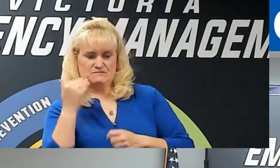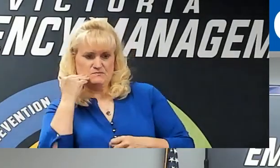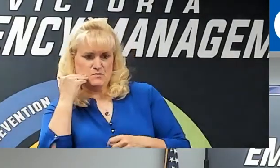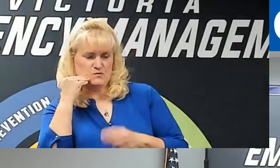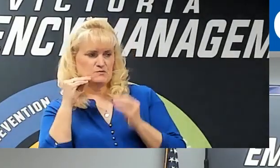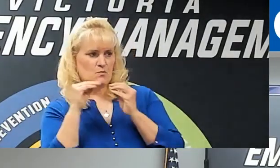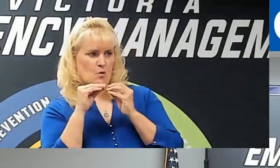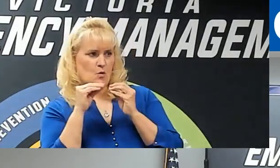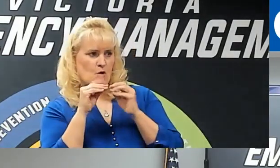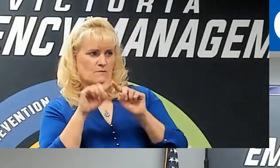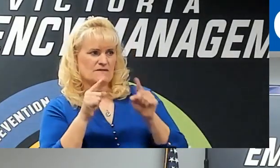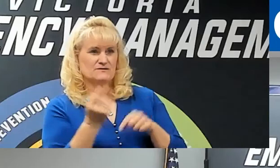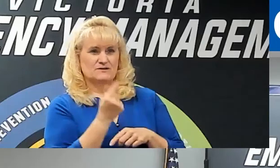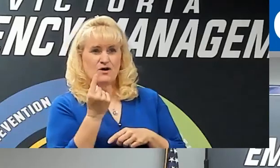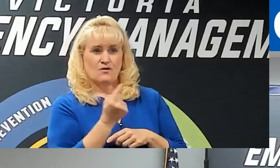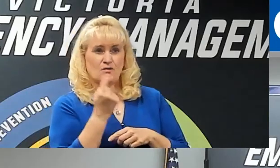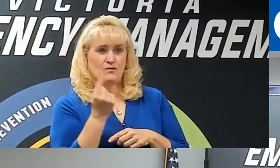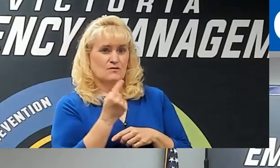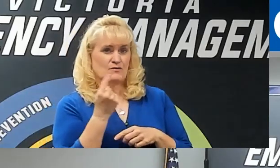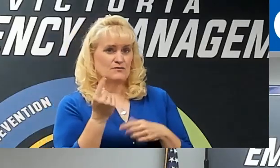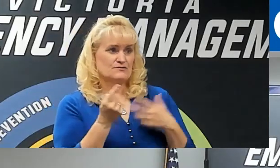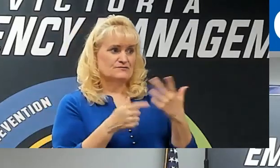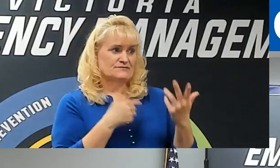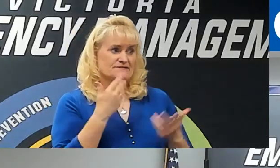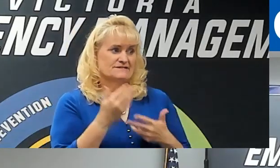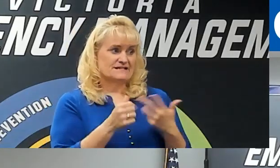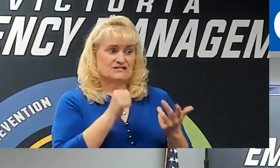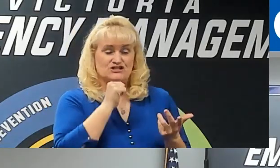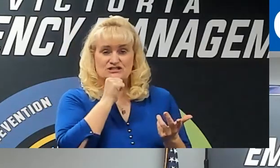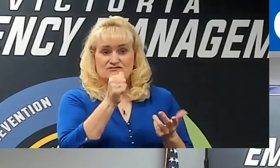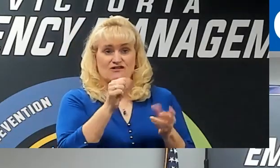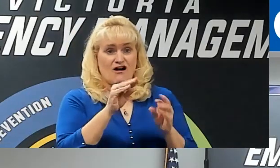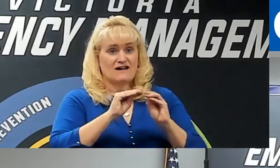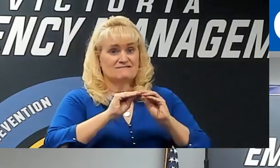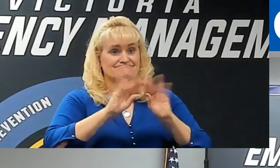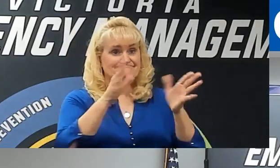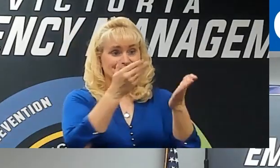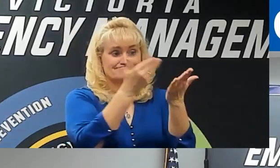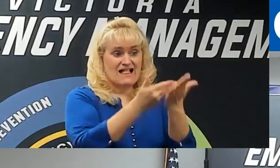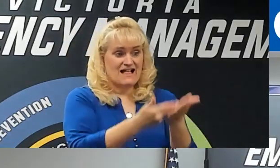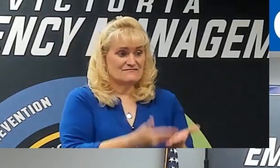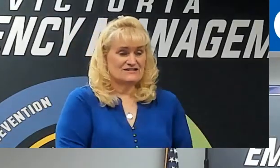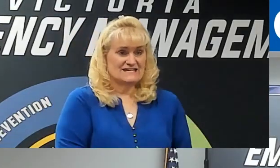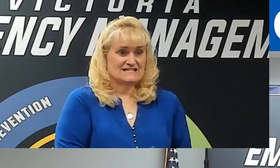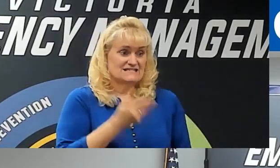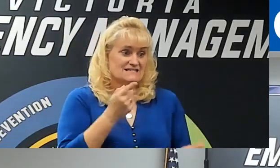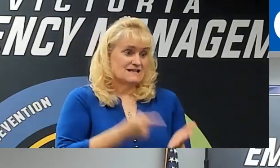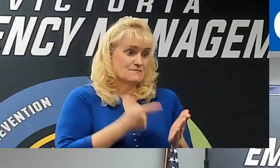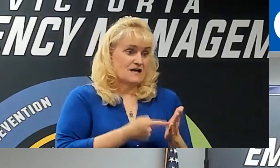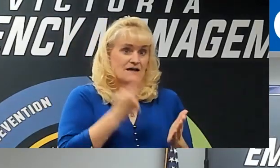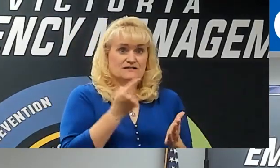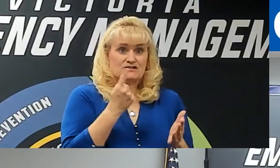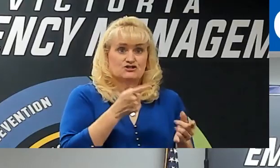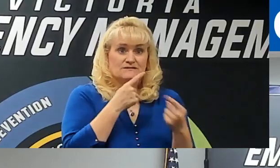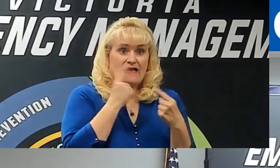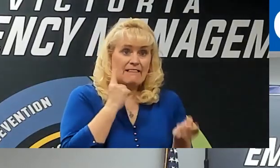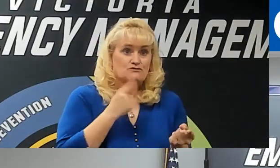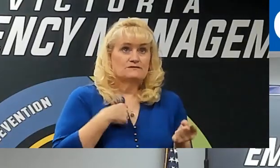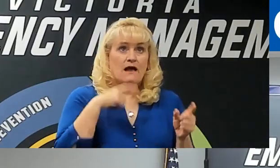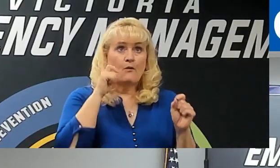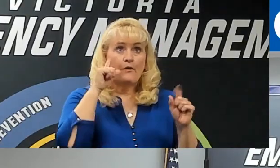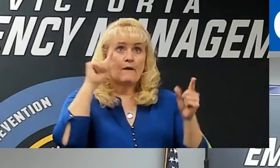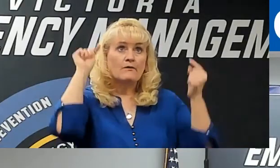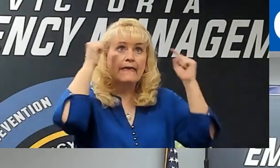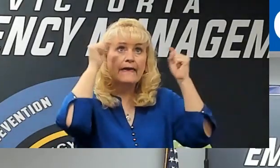always something. There's always a little. Yeah. It's just not very evident, and it's some things that we may think is just allergies. Woke up with a headache today. I have